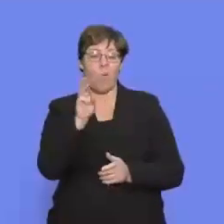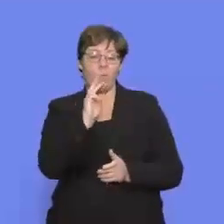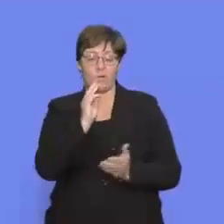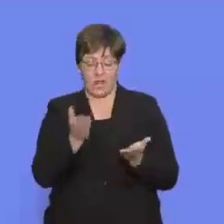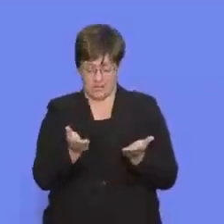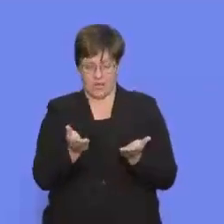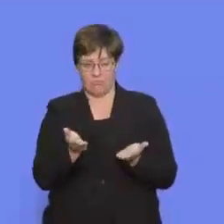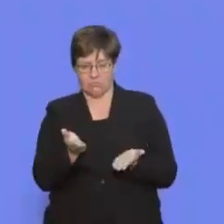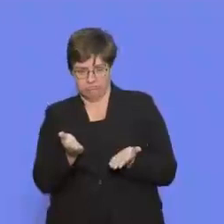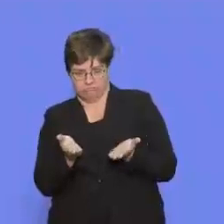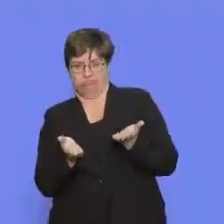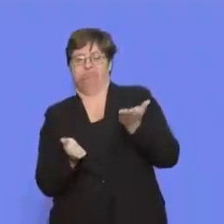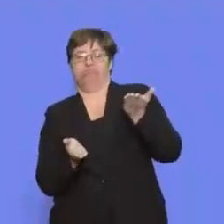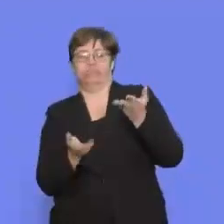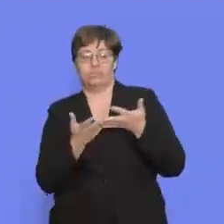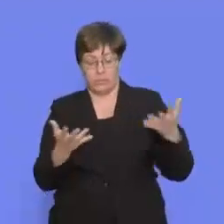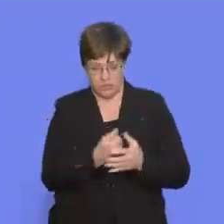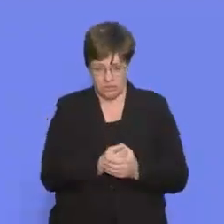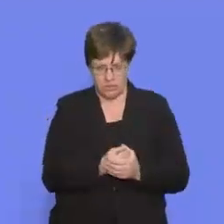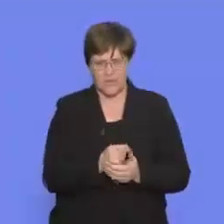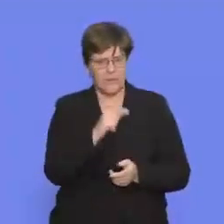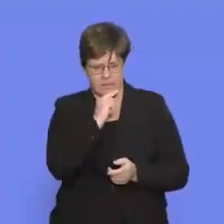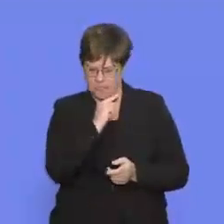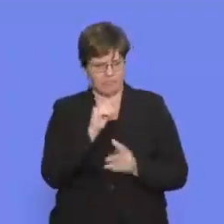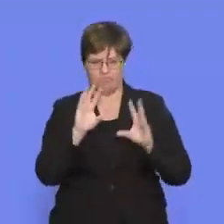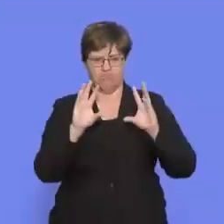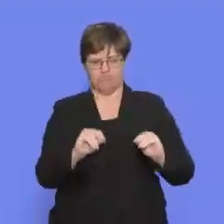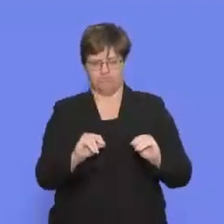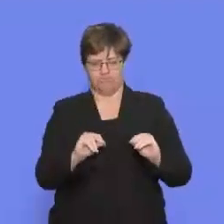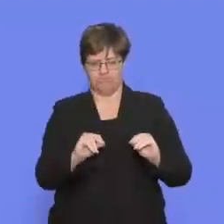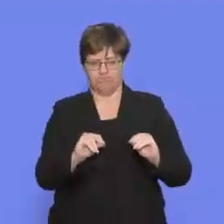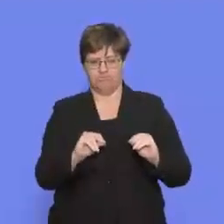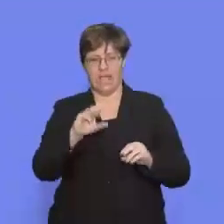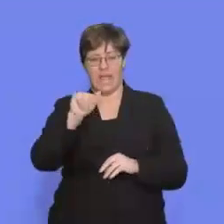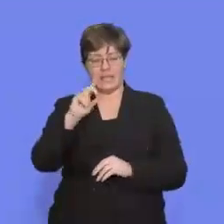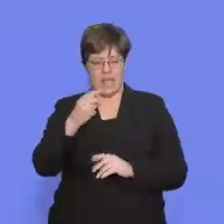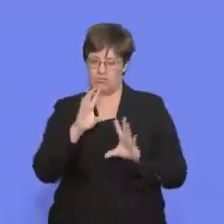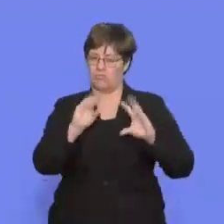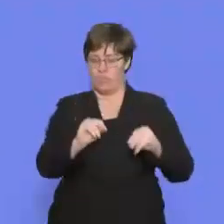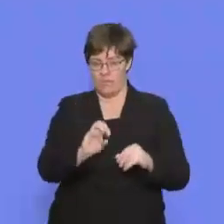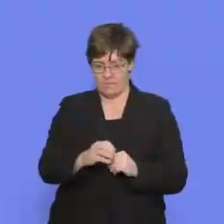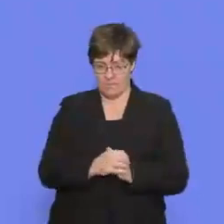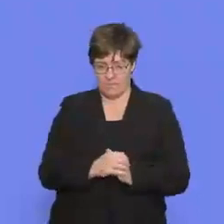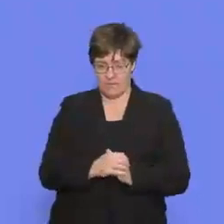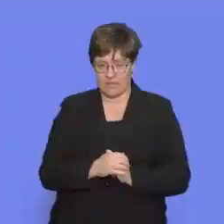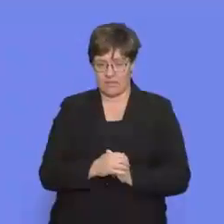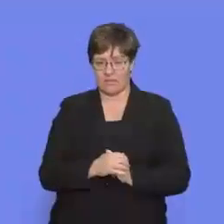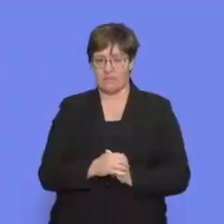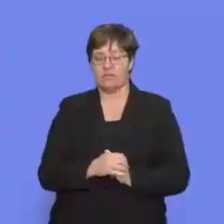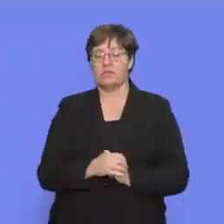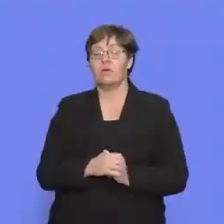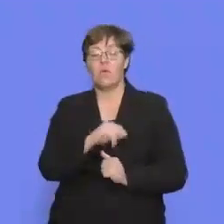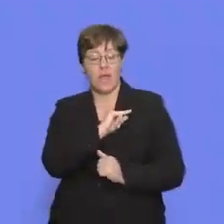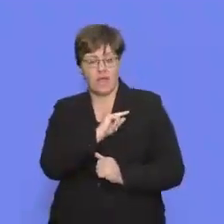stops secreting ADH. Why it stops? Because we've got too much water in our